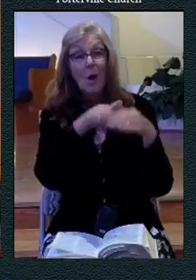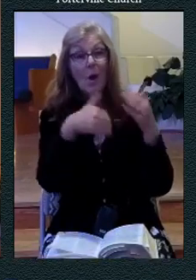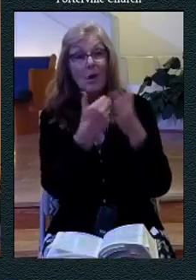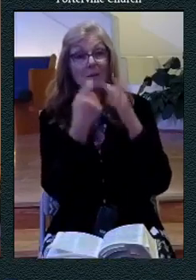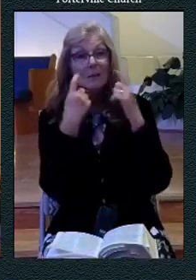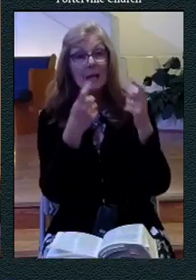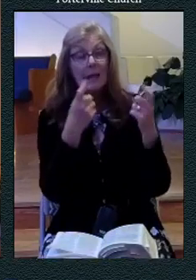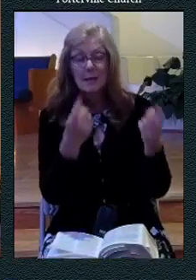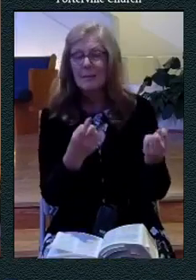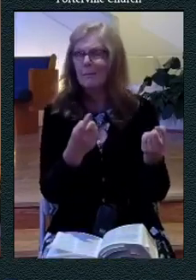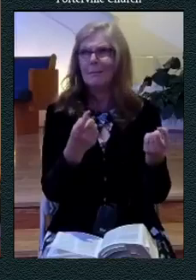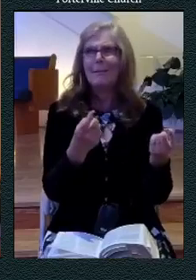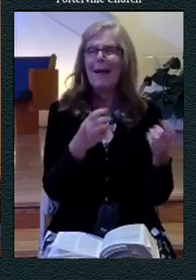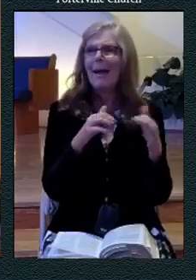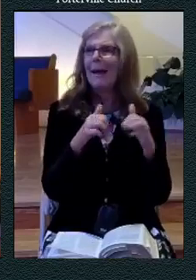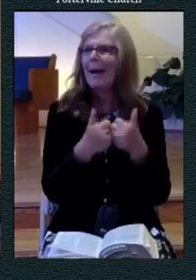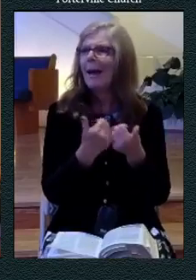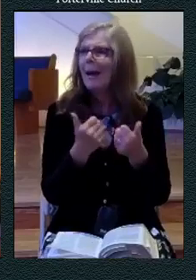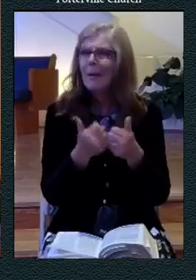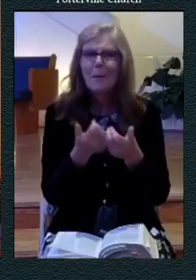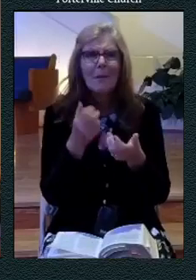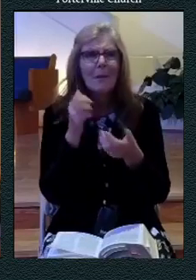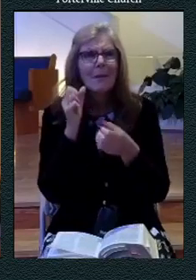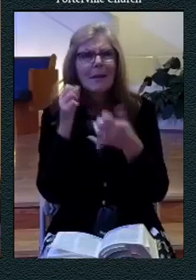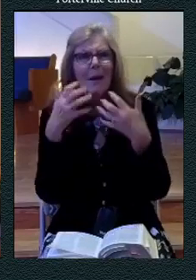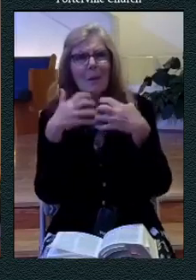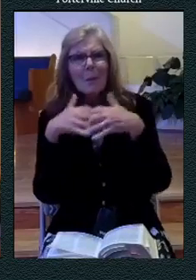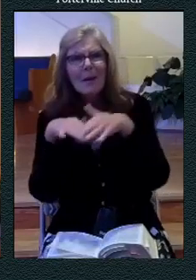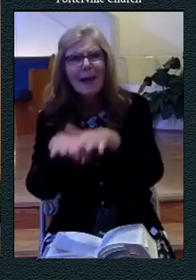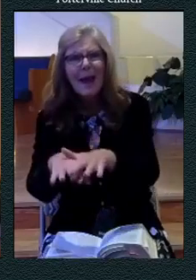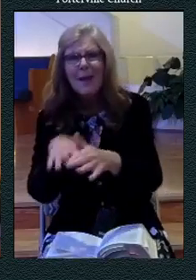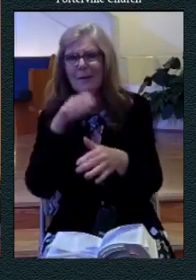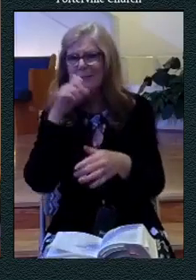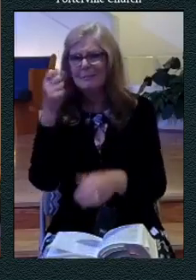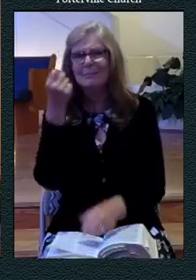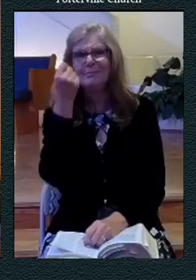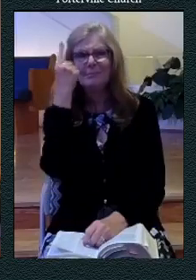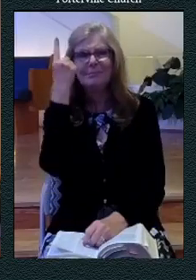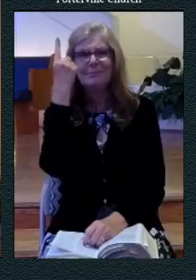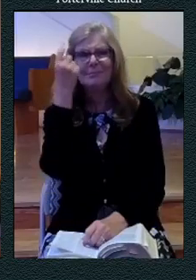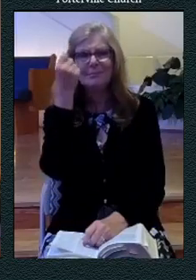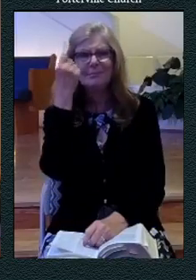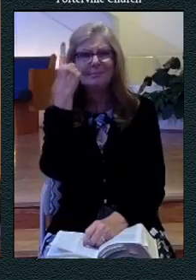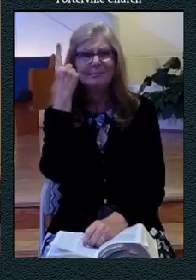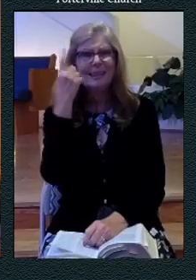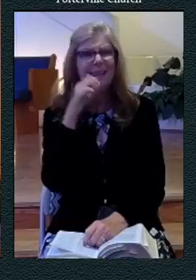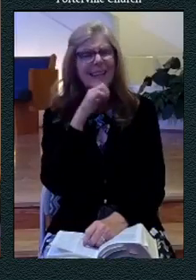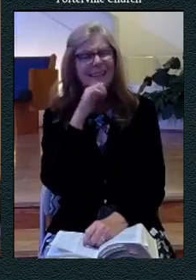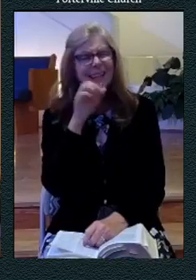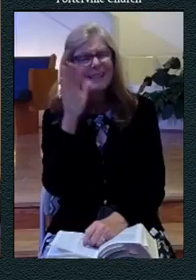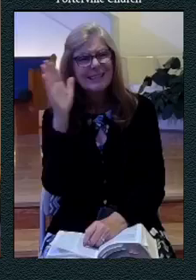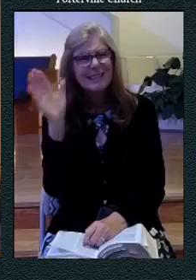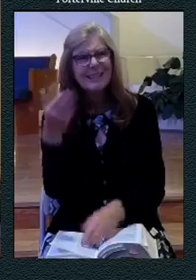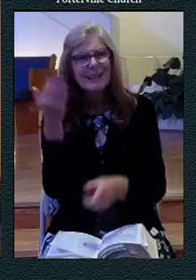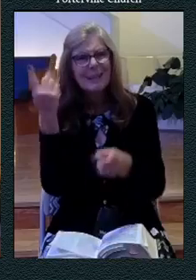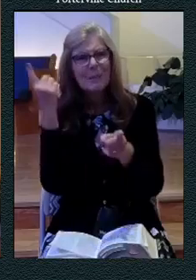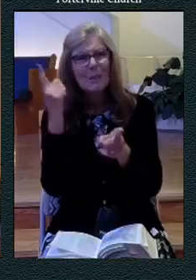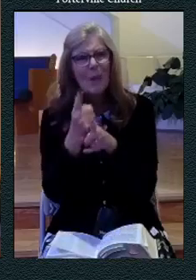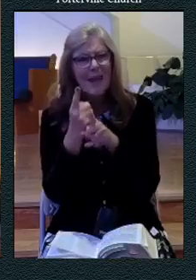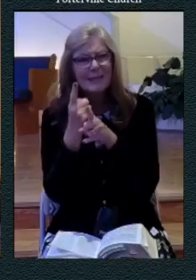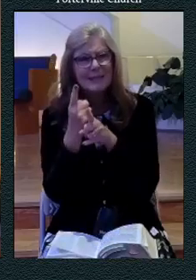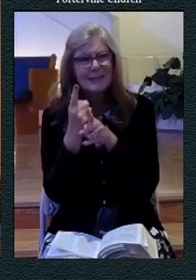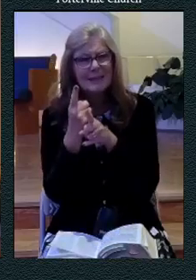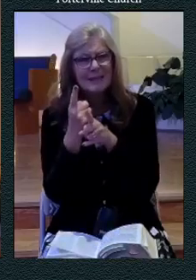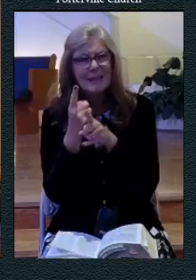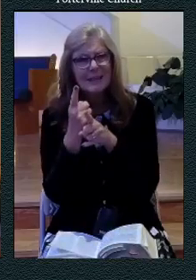can't figure out, how does this logic work? It doesn't make sense. It doesn't even seem just, does it?